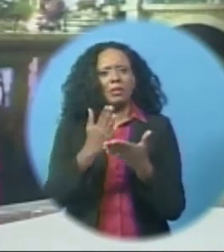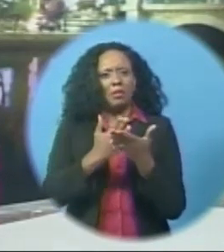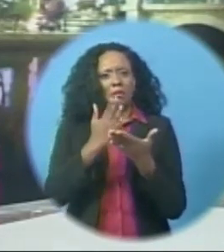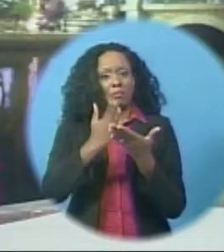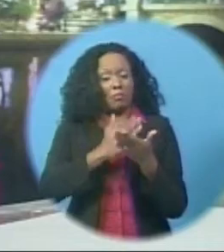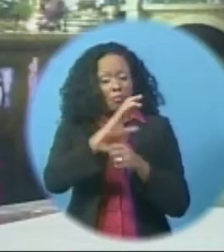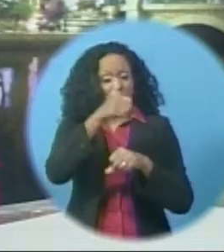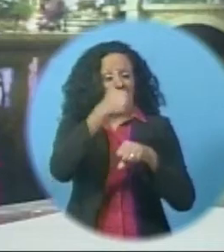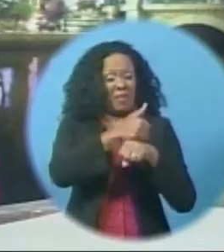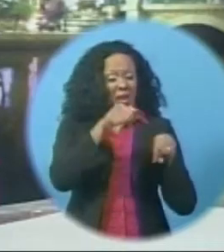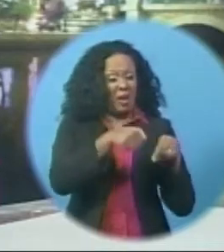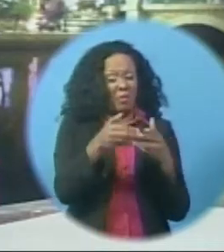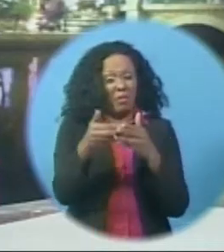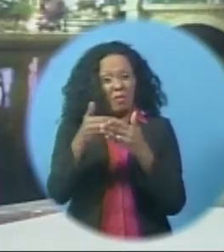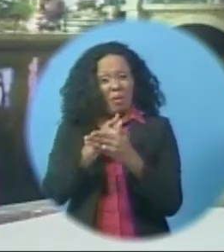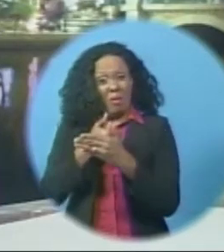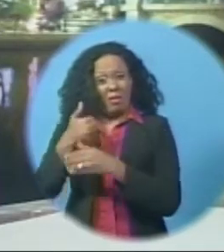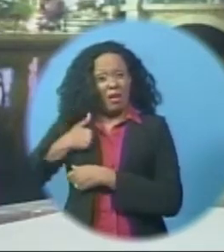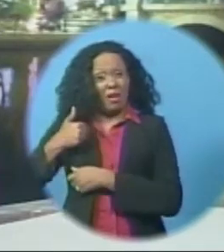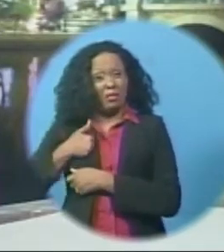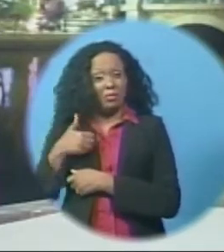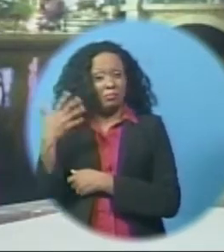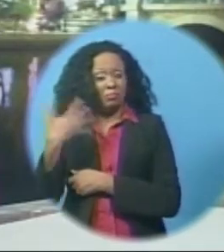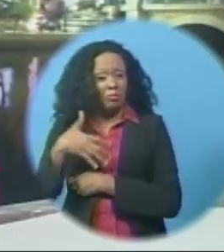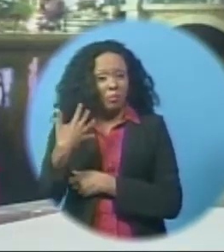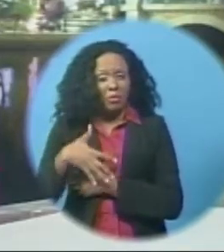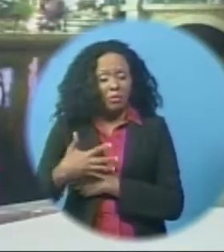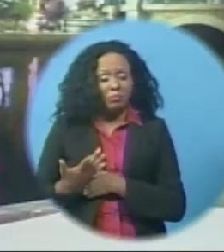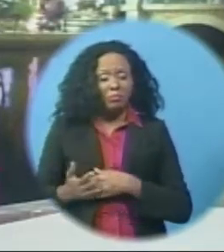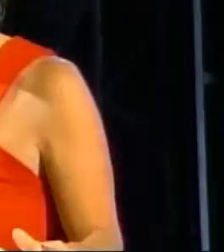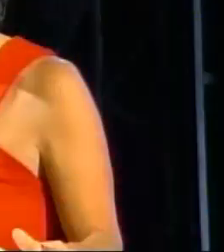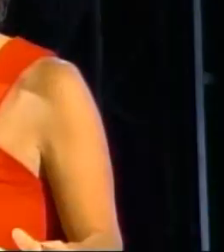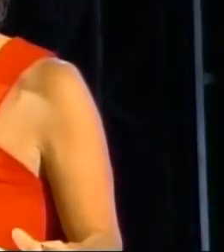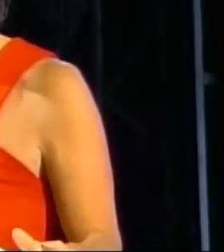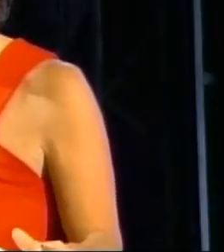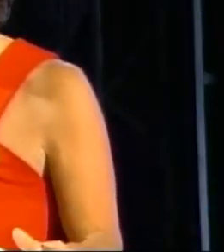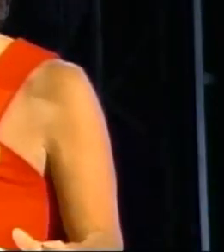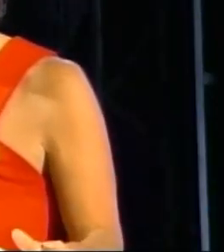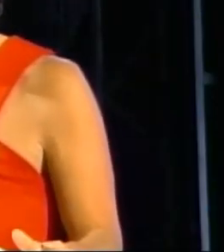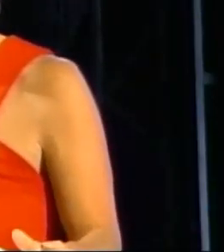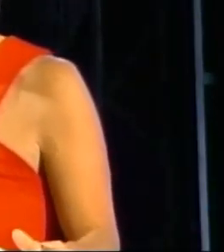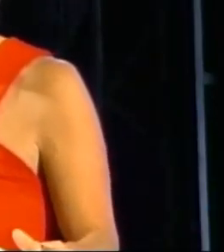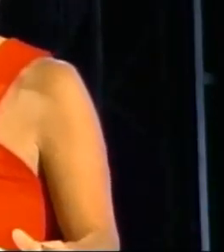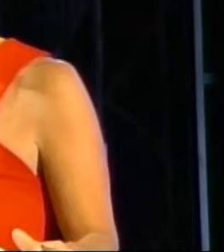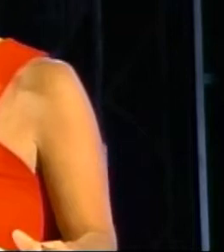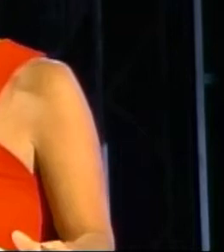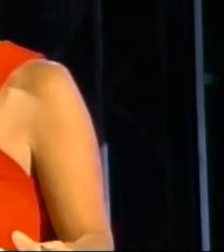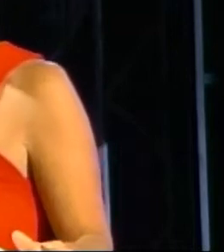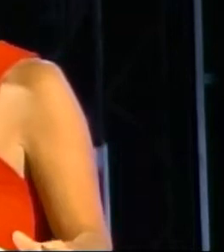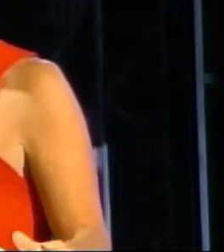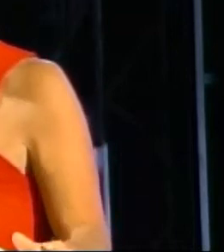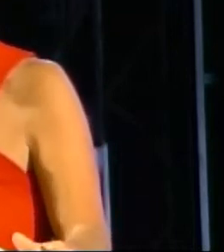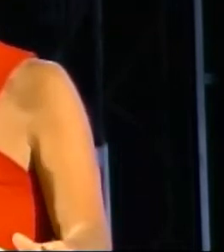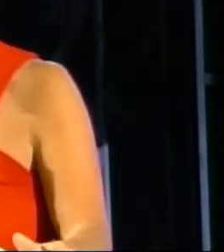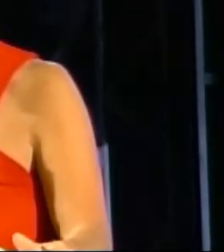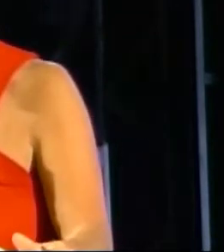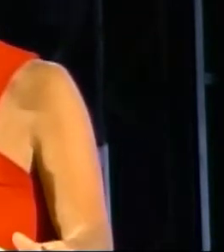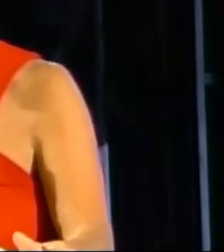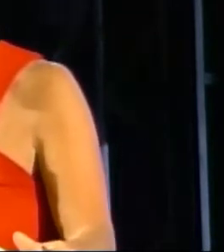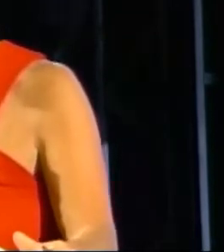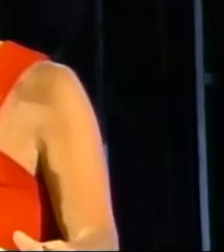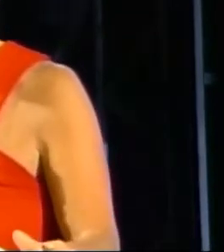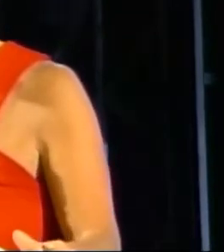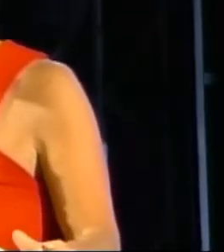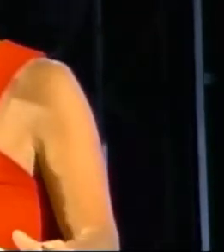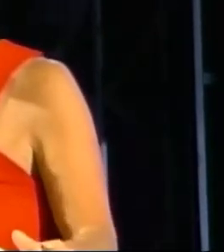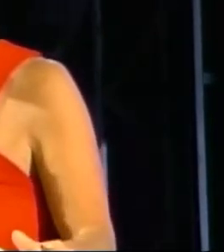here even before they set up in Toronto. Over the last 50 years, some measures taken by Barbados have created the enabling